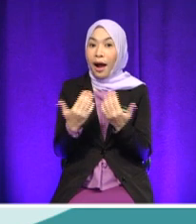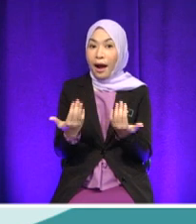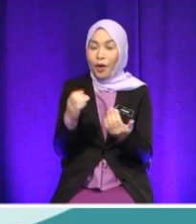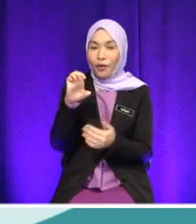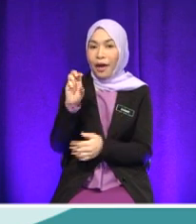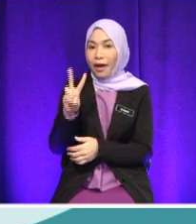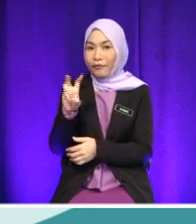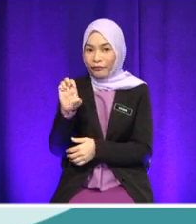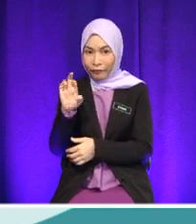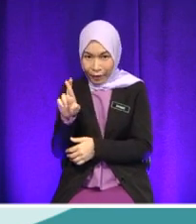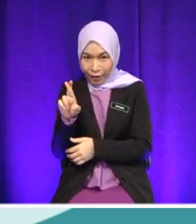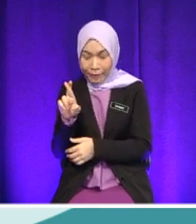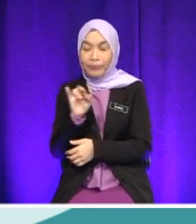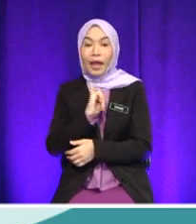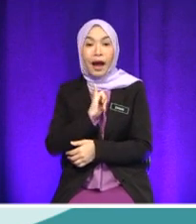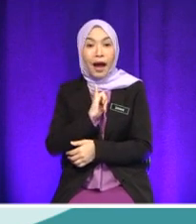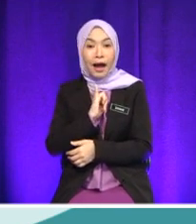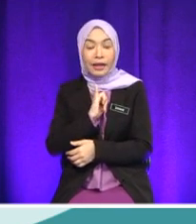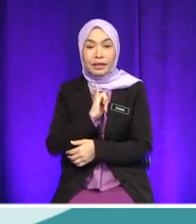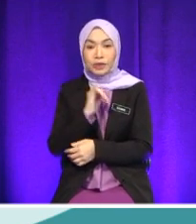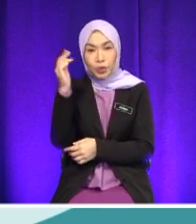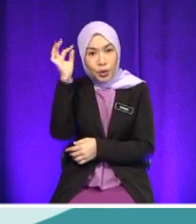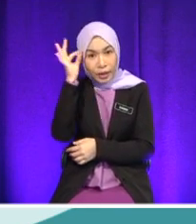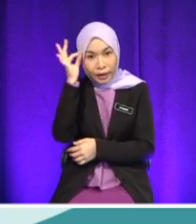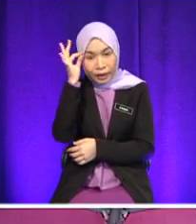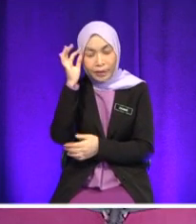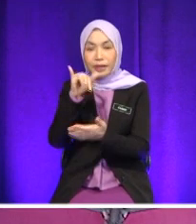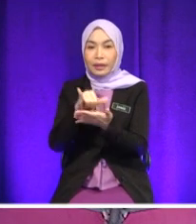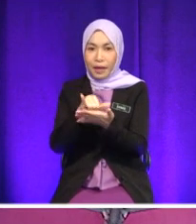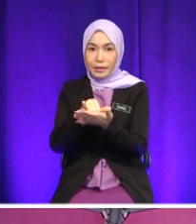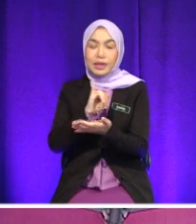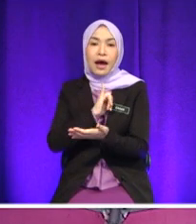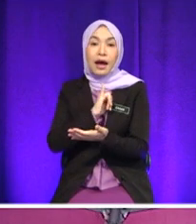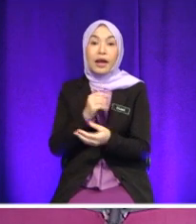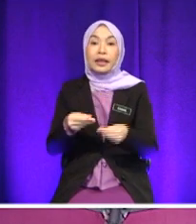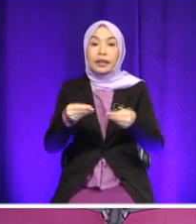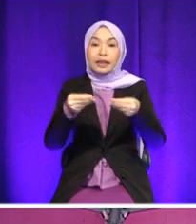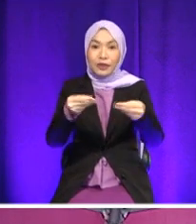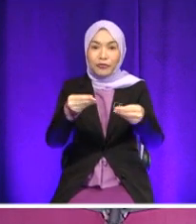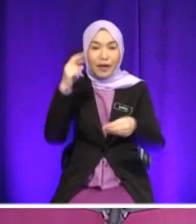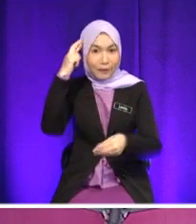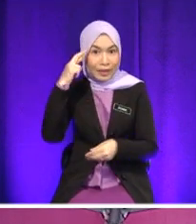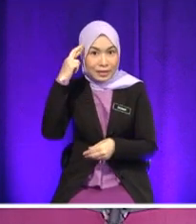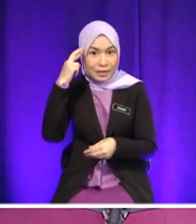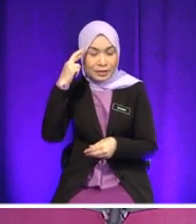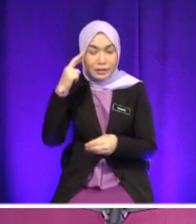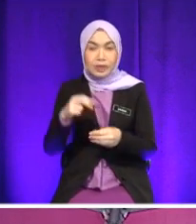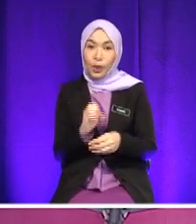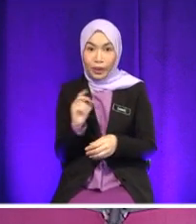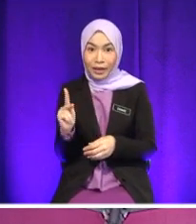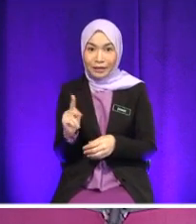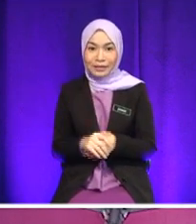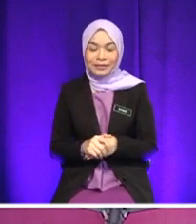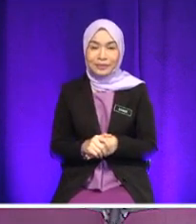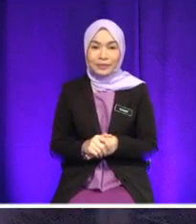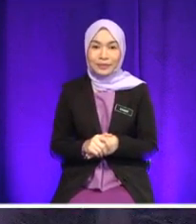do think that, and then you give your own reason or explanation or your own points of view, okay? All right. All